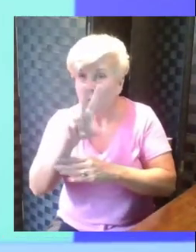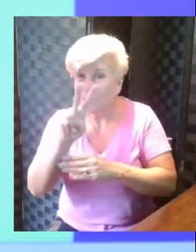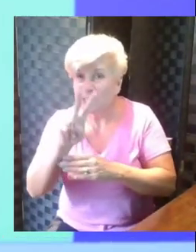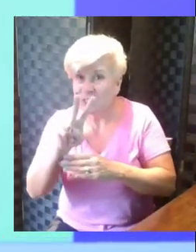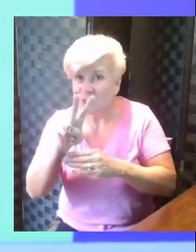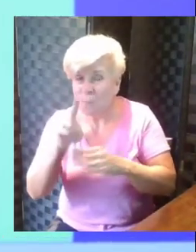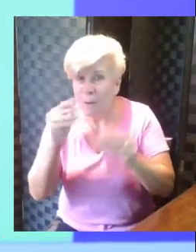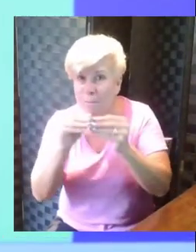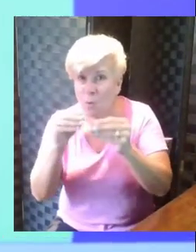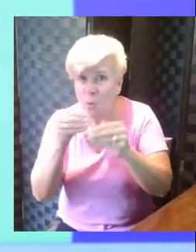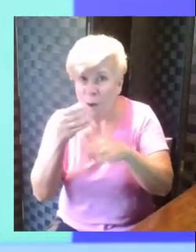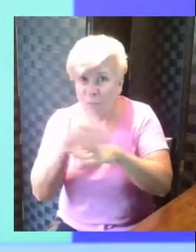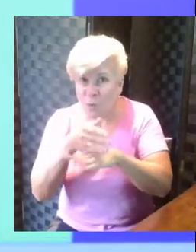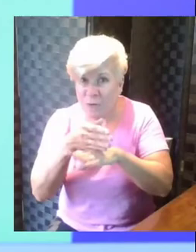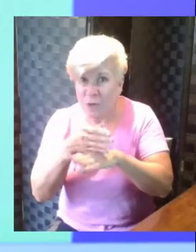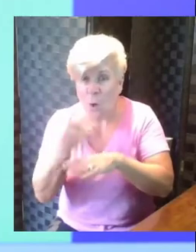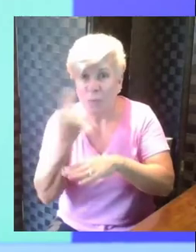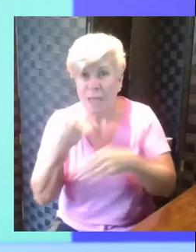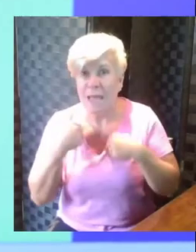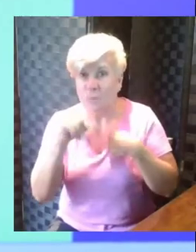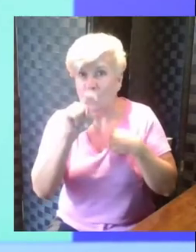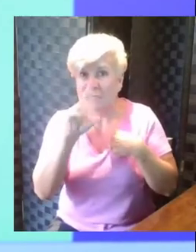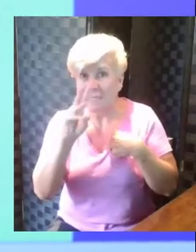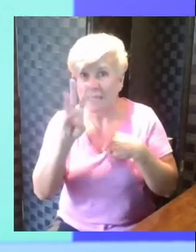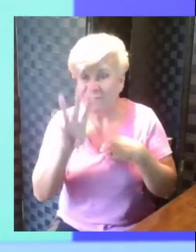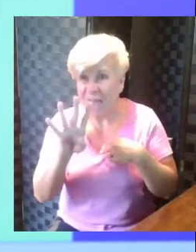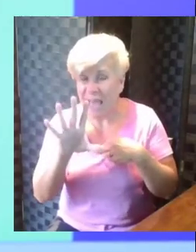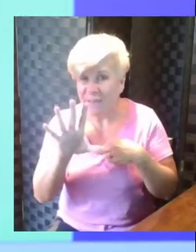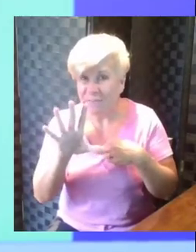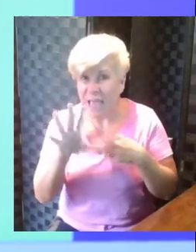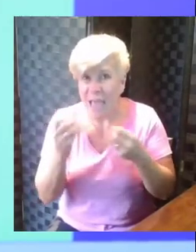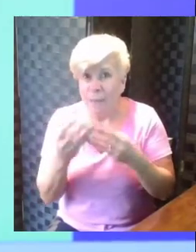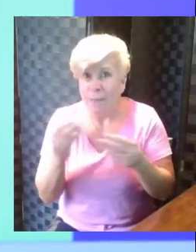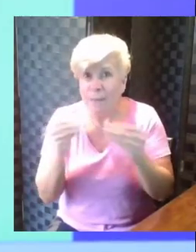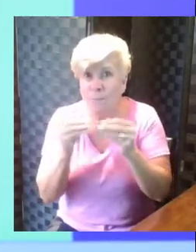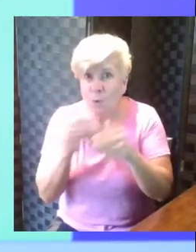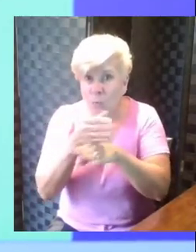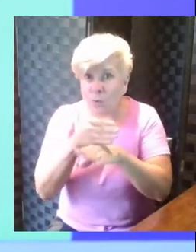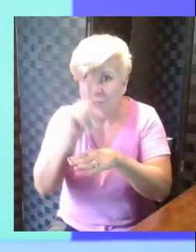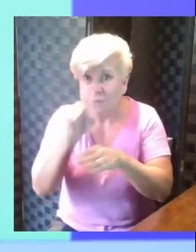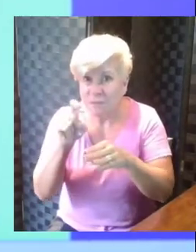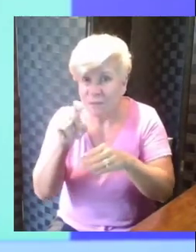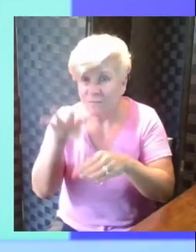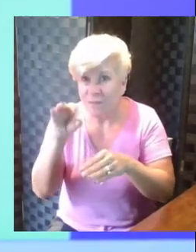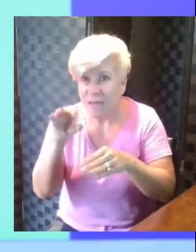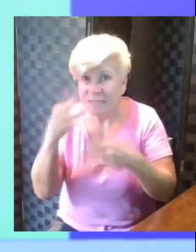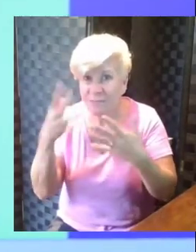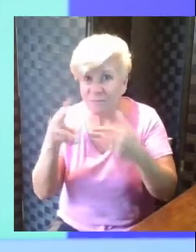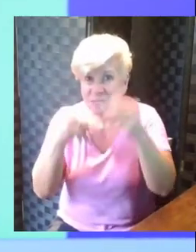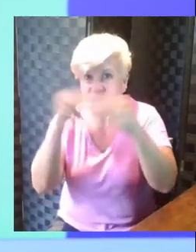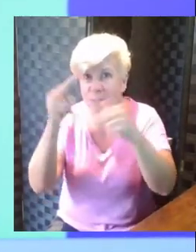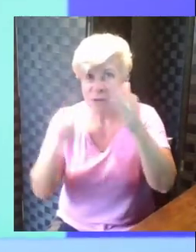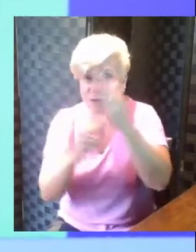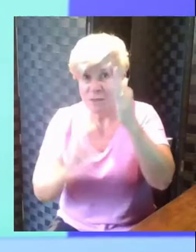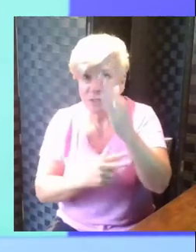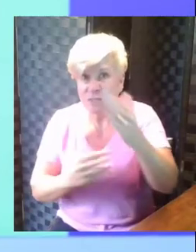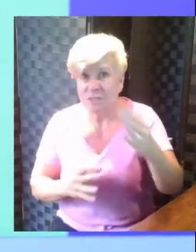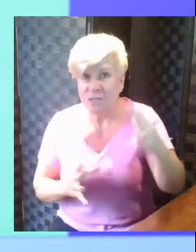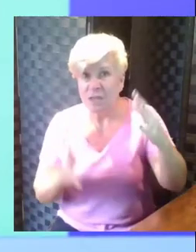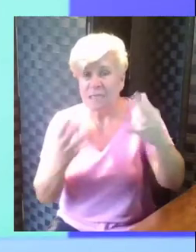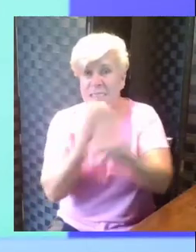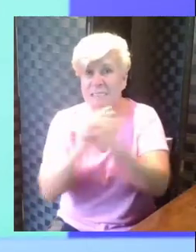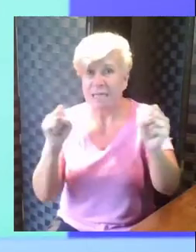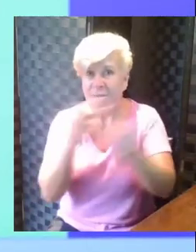and it only has 165. How many more pieces of wood does the knight need to find to finish the bridge to get to the princess?